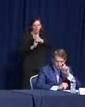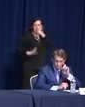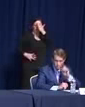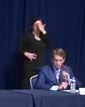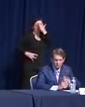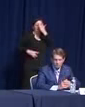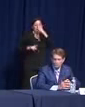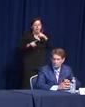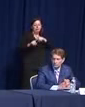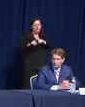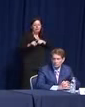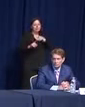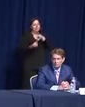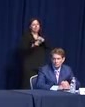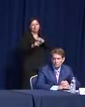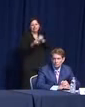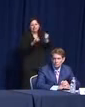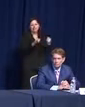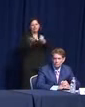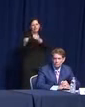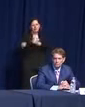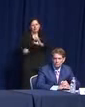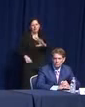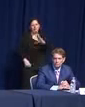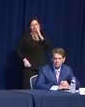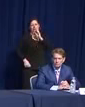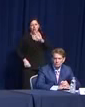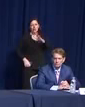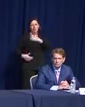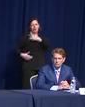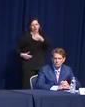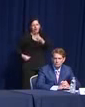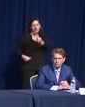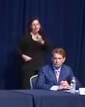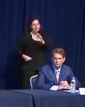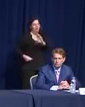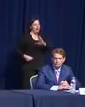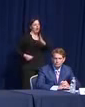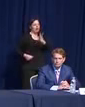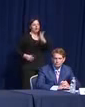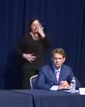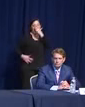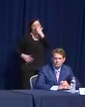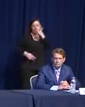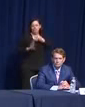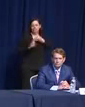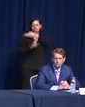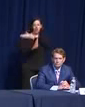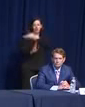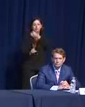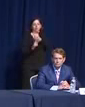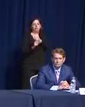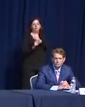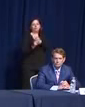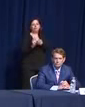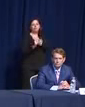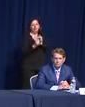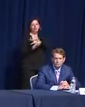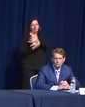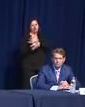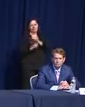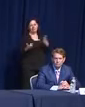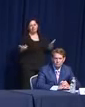individual person factors. Again, underlying illness, who knows, we can't speak to those